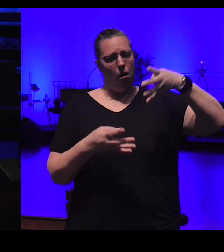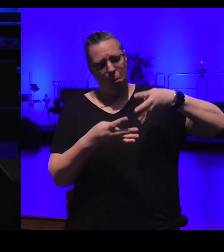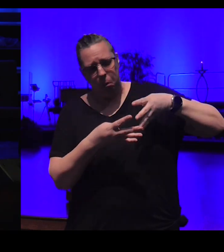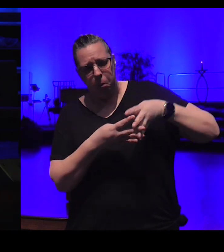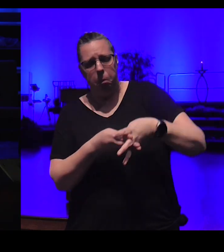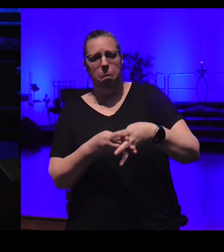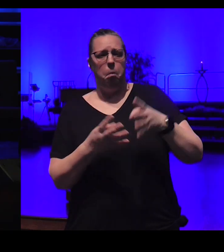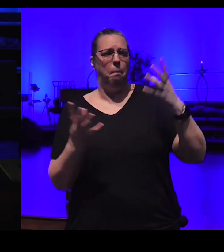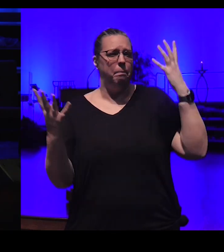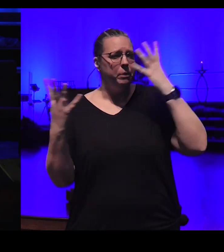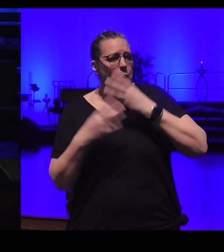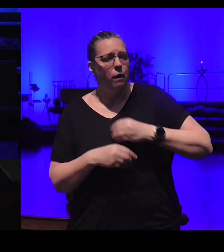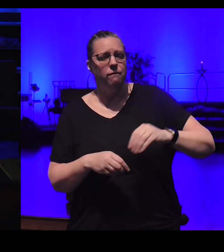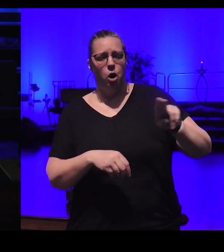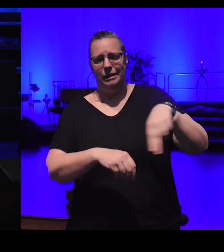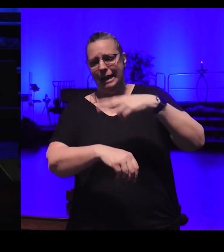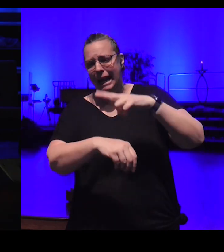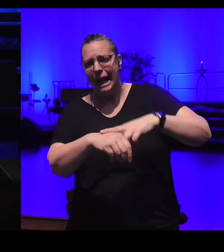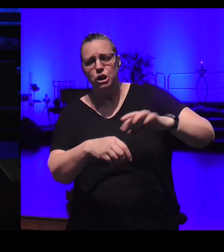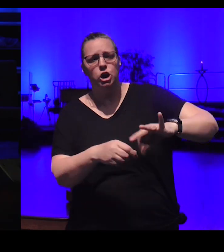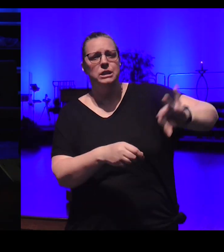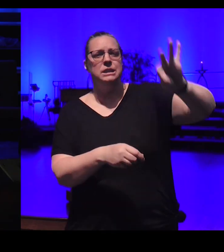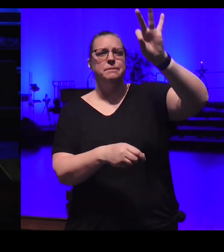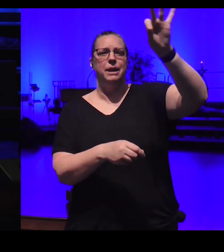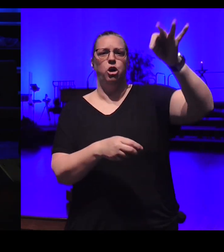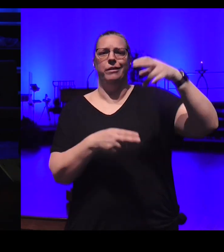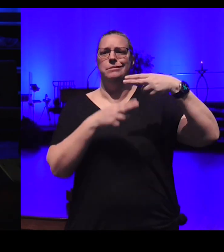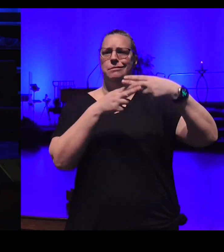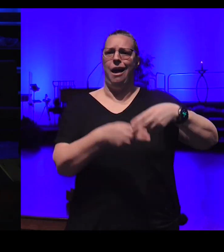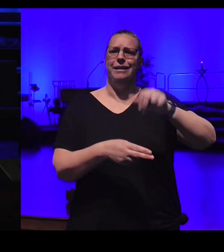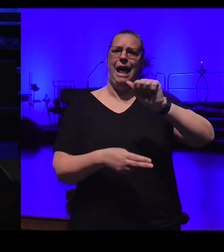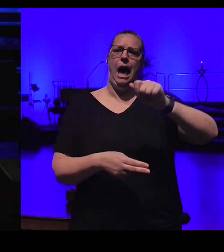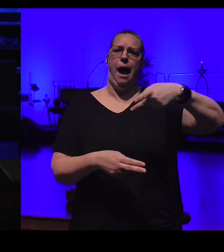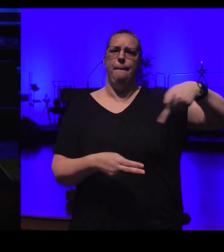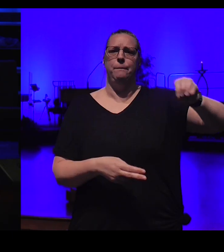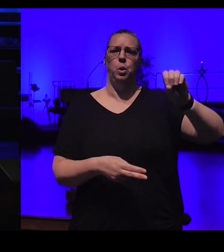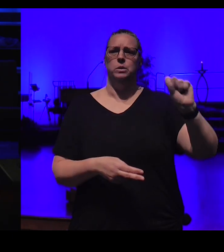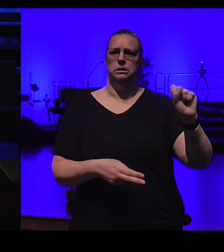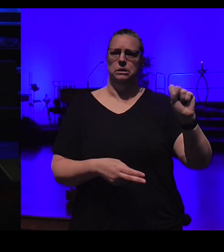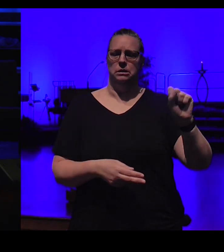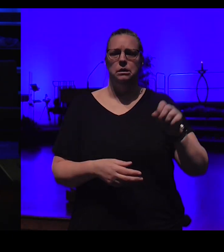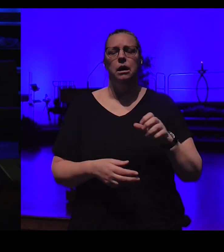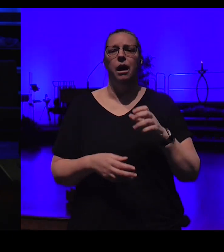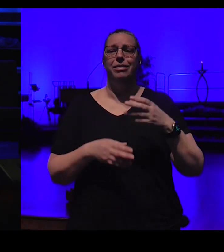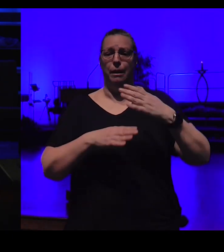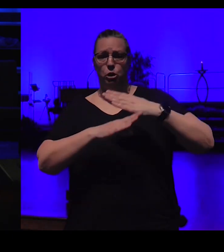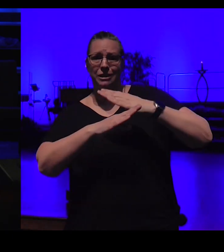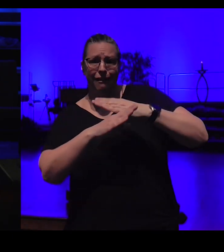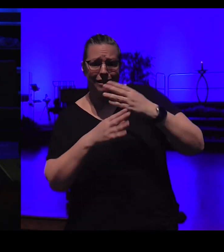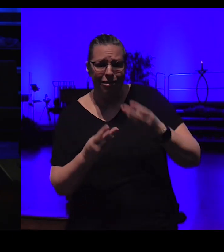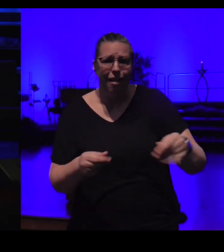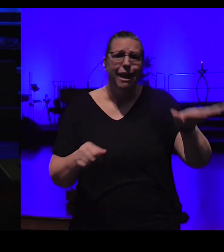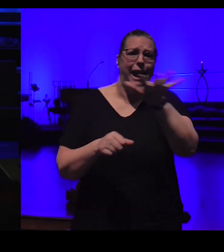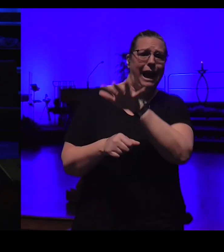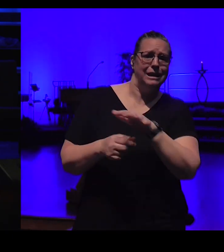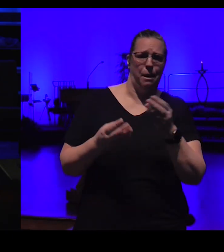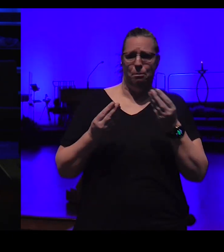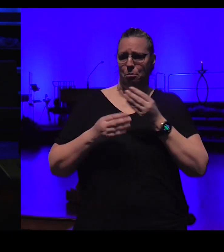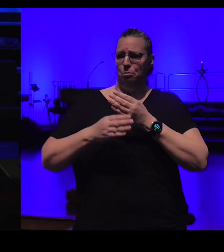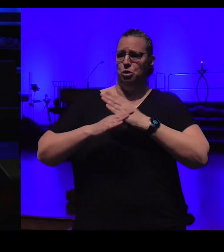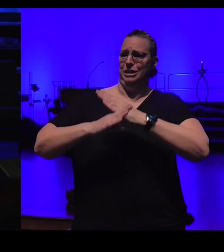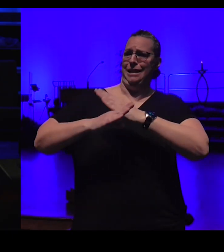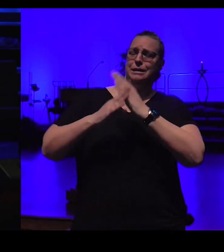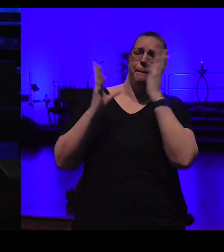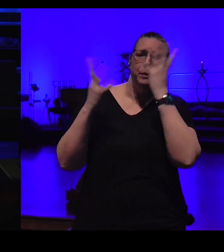beautiful nature spirits known as the Apus, that protect humanity, that protect the land, that protect the natural world. And